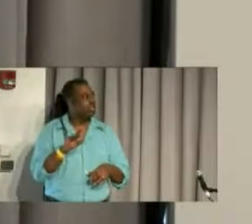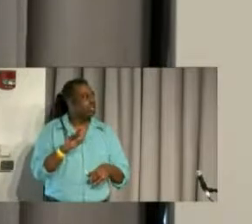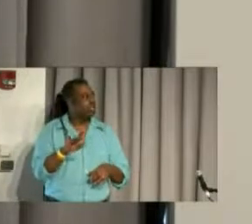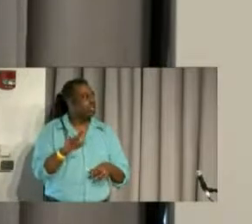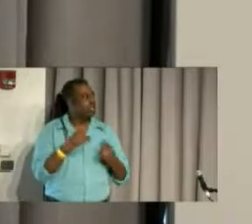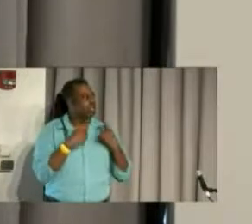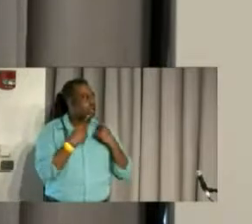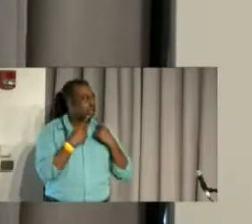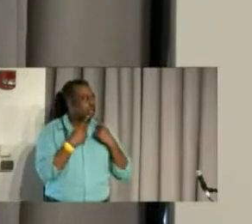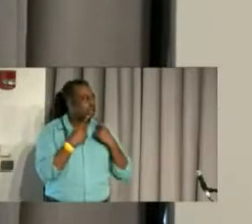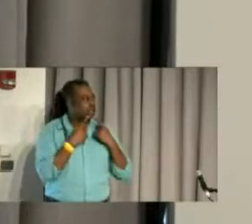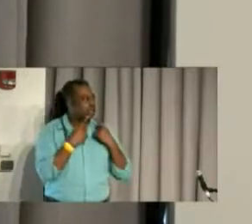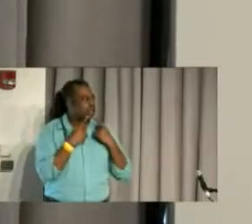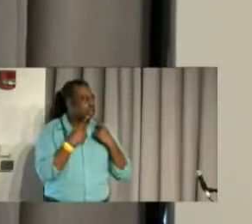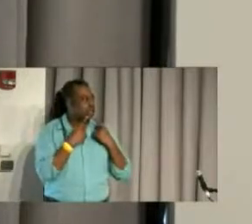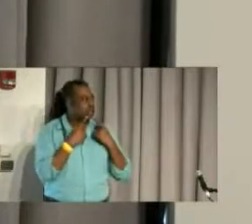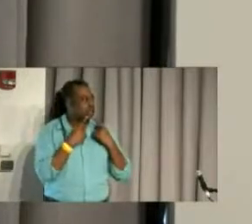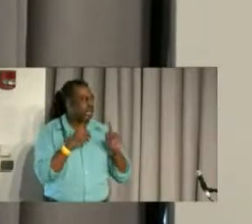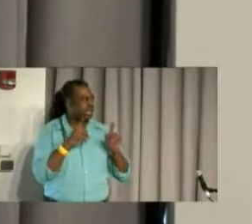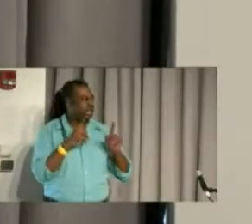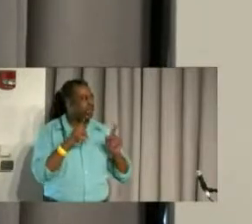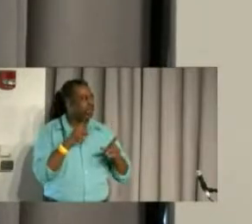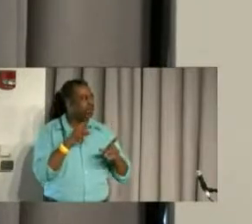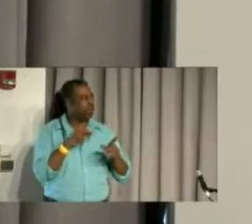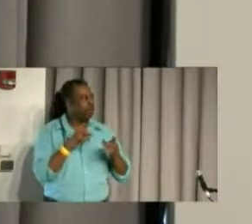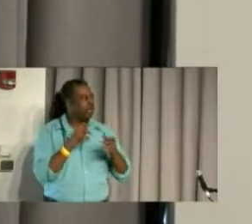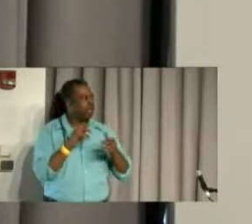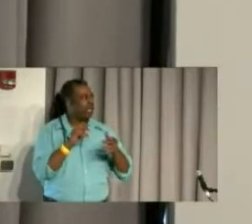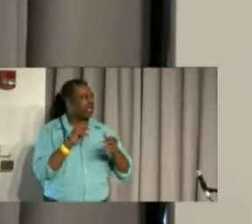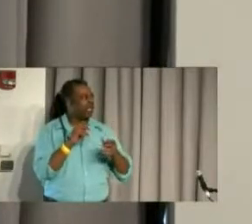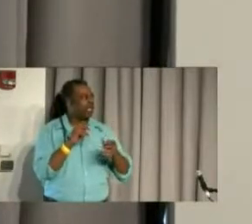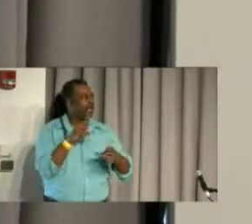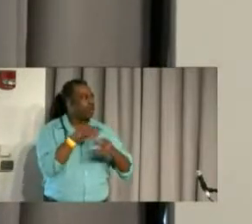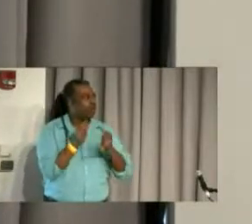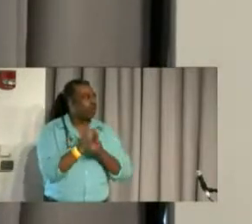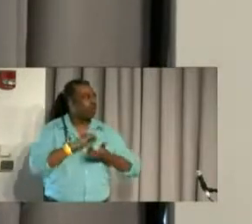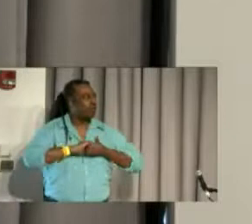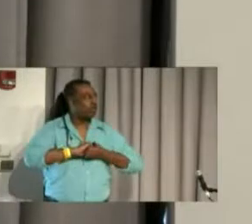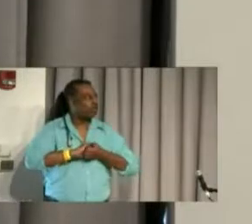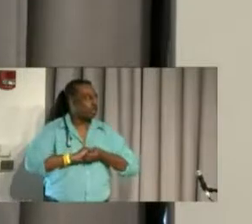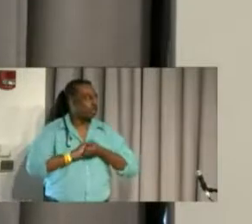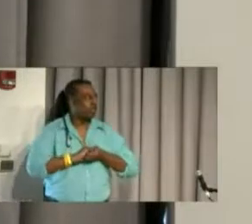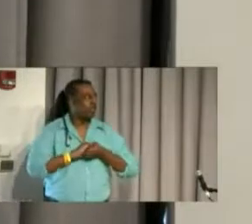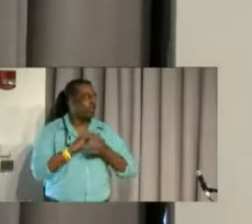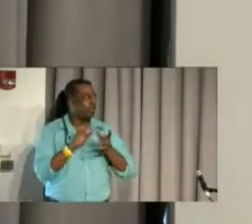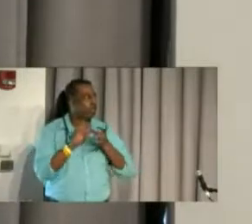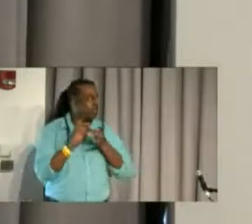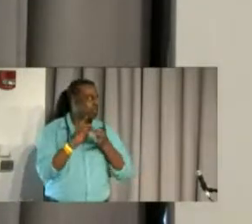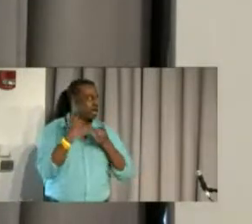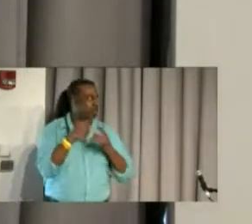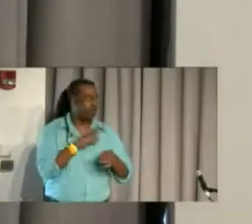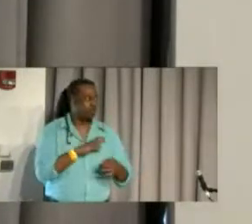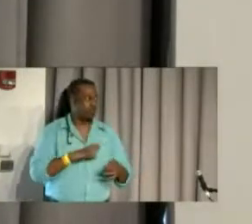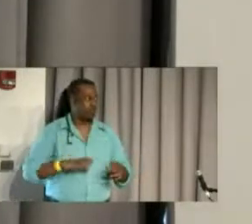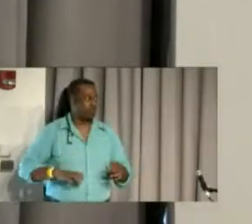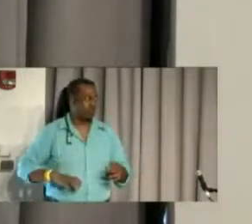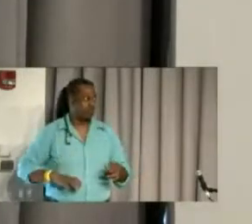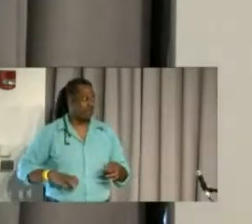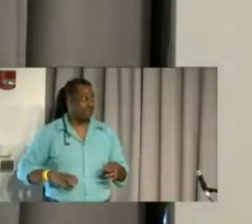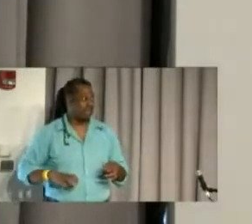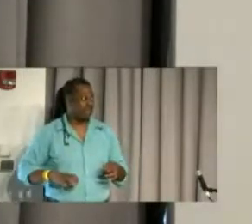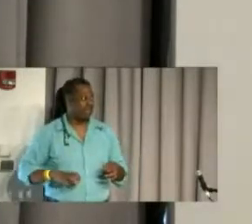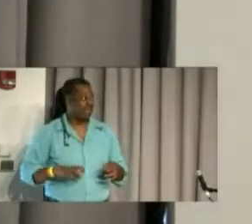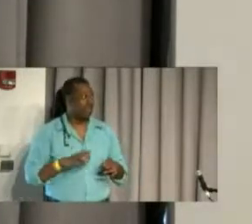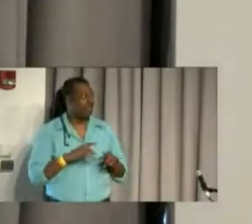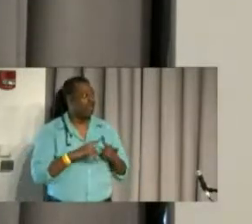in coalition with United Church of Christ in its Commission for Racial Justice, and a